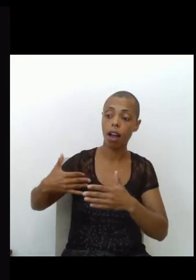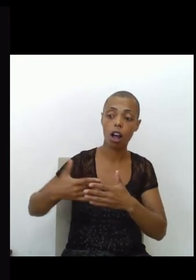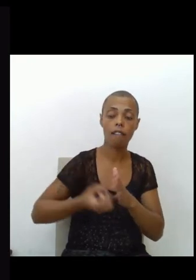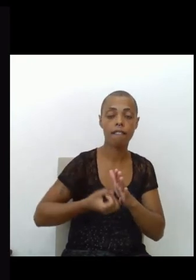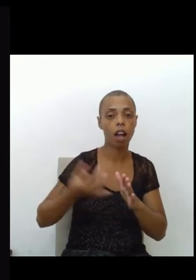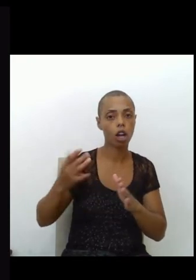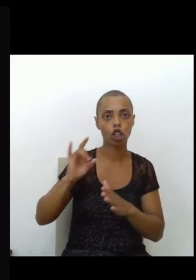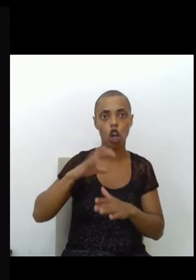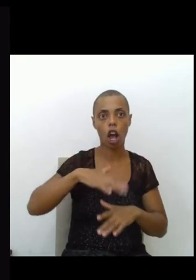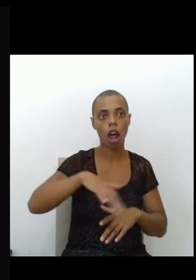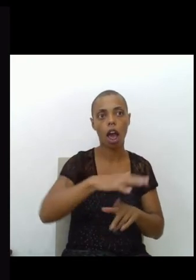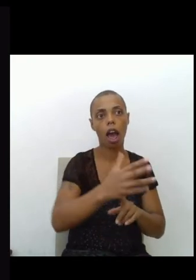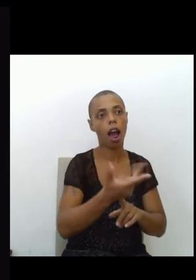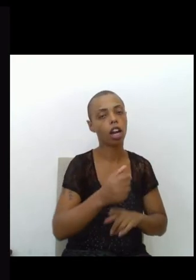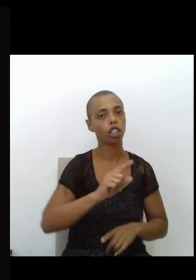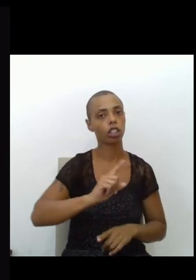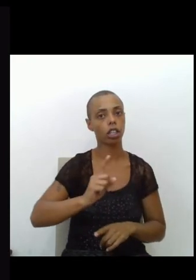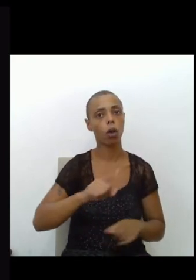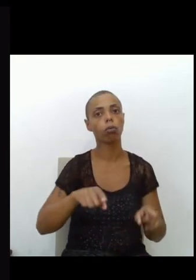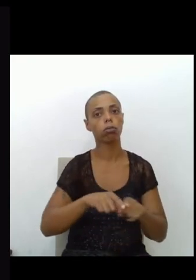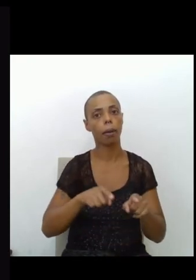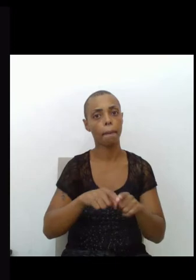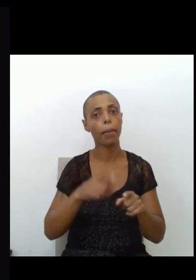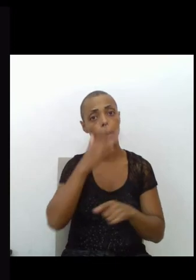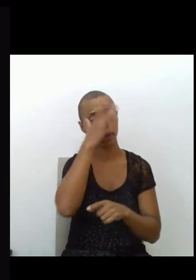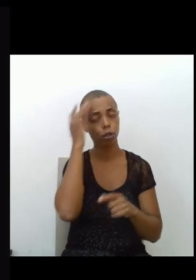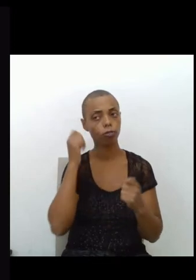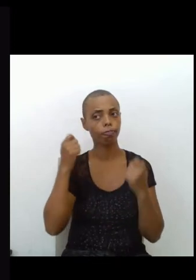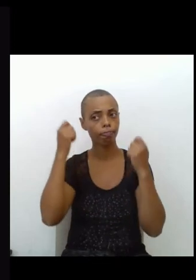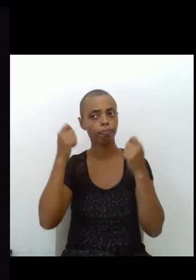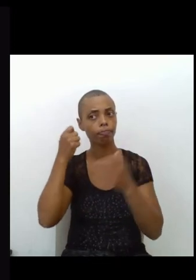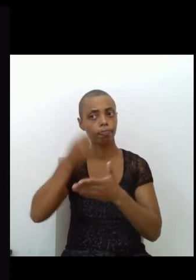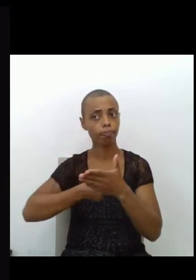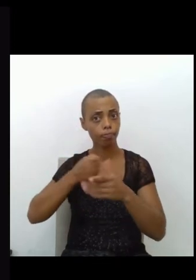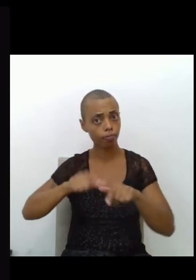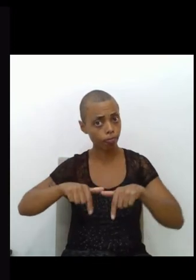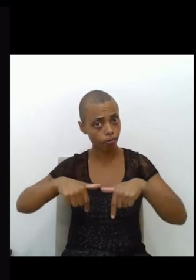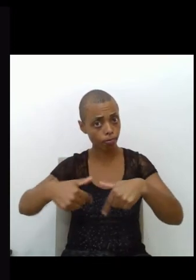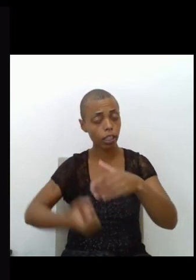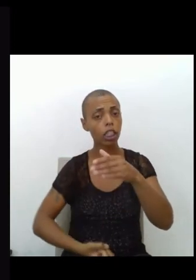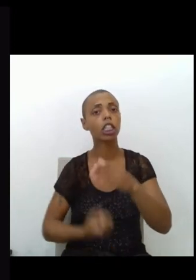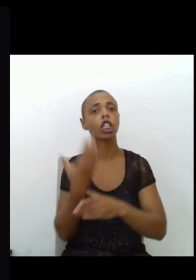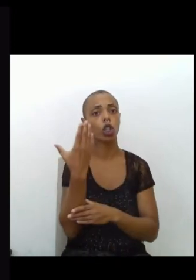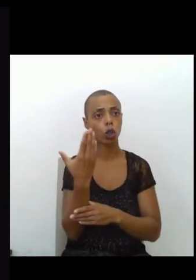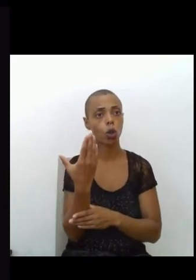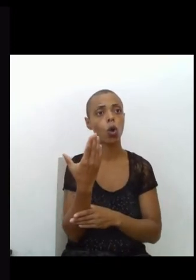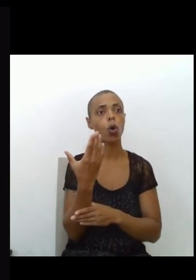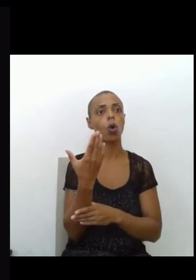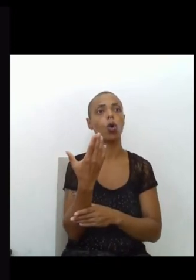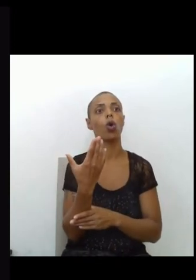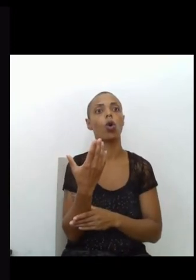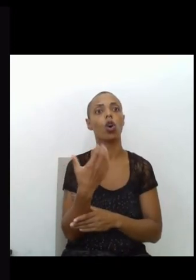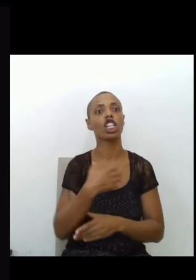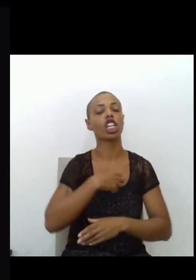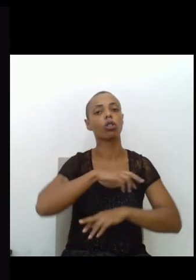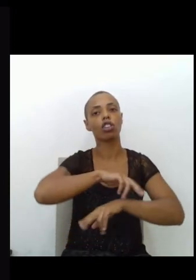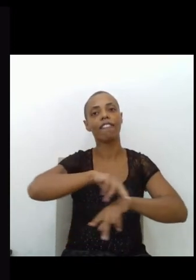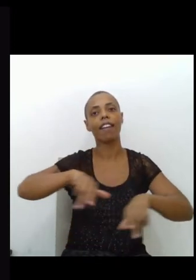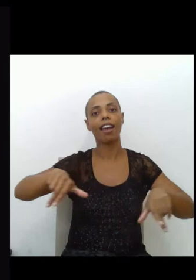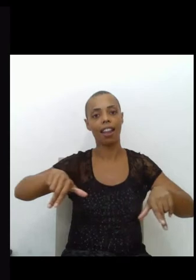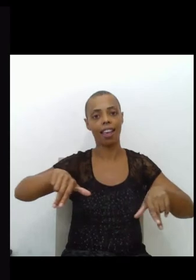earlier activists have also created different um different ways of disrupting